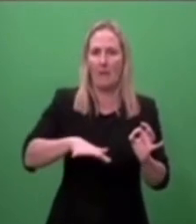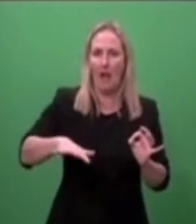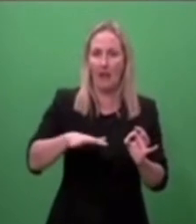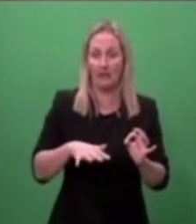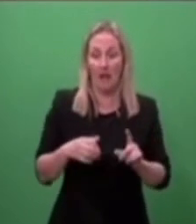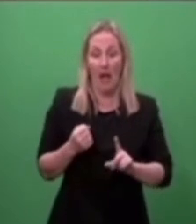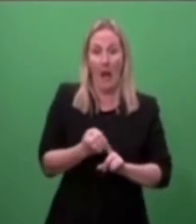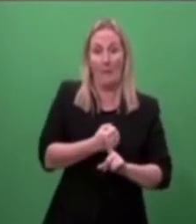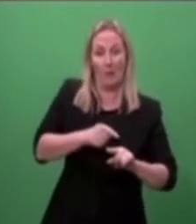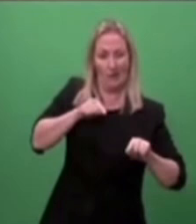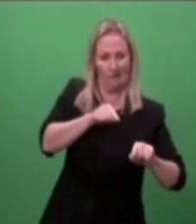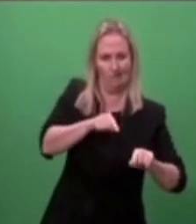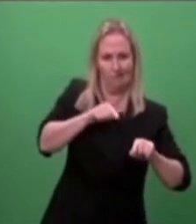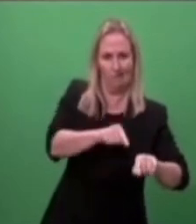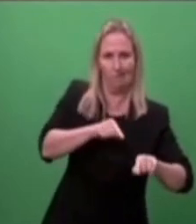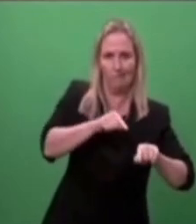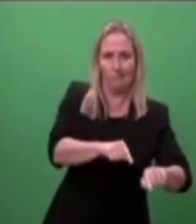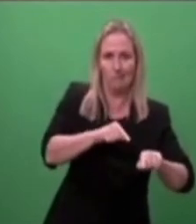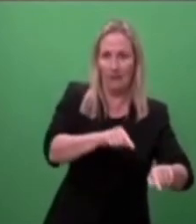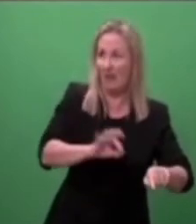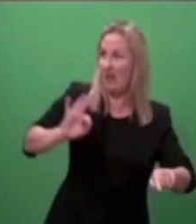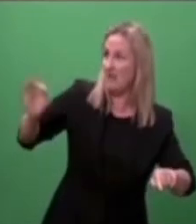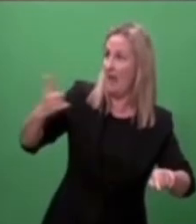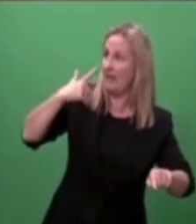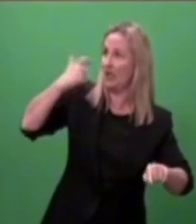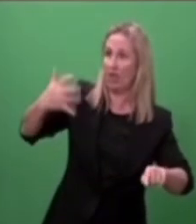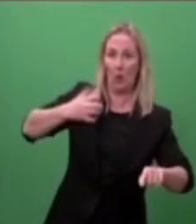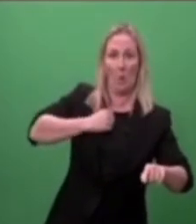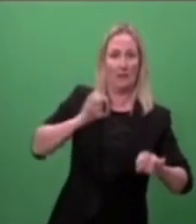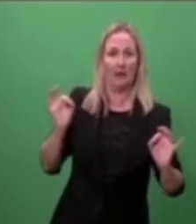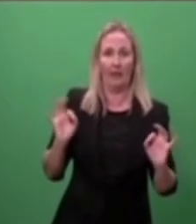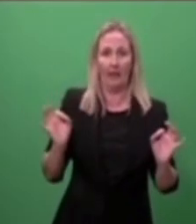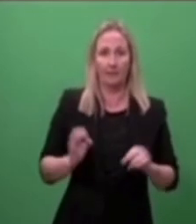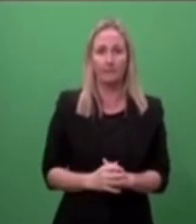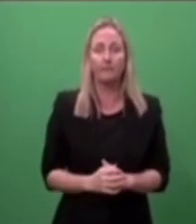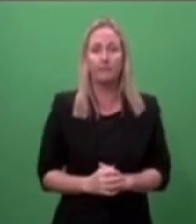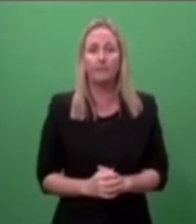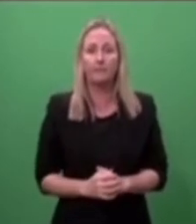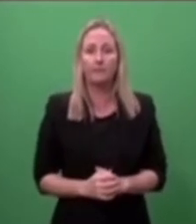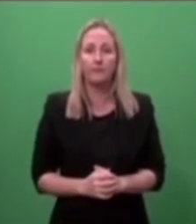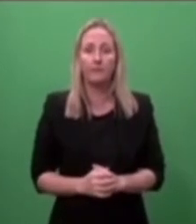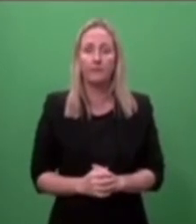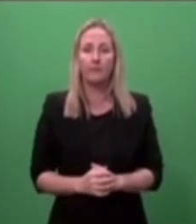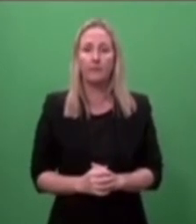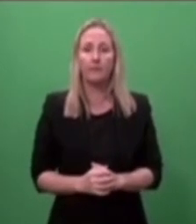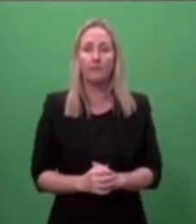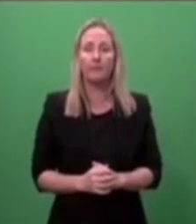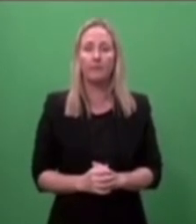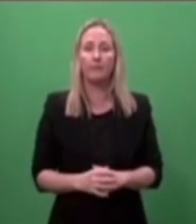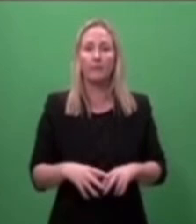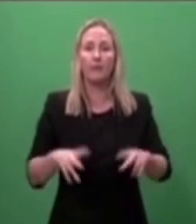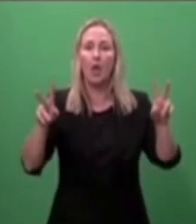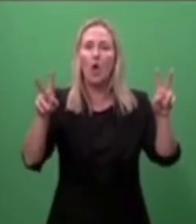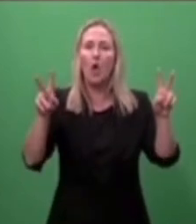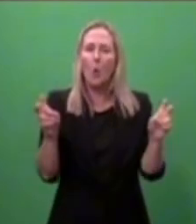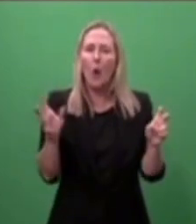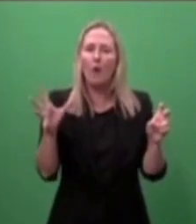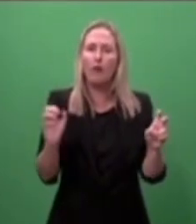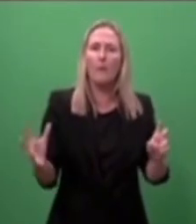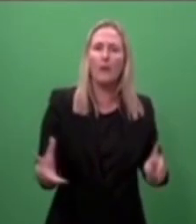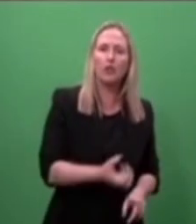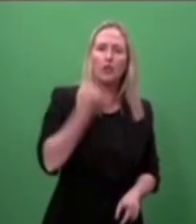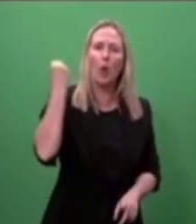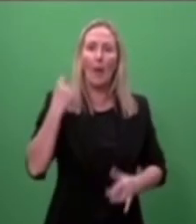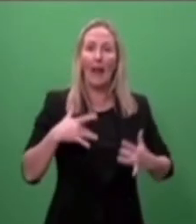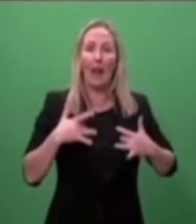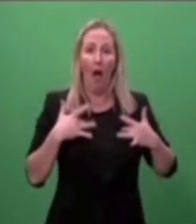whatever they wanted with little to no consequences. This quote from Stolen Lives, Mark Soul's